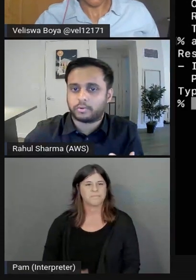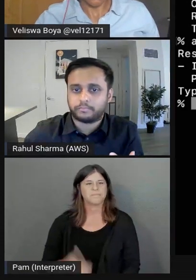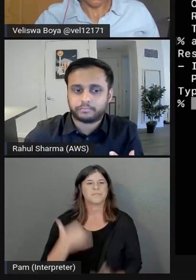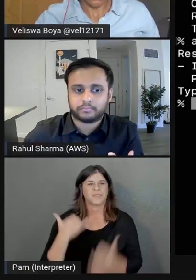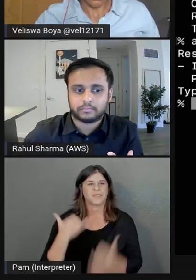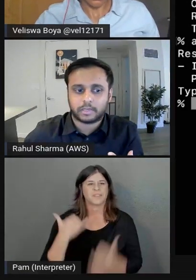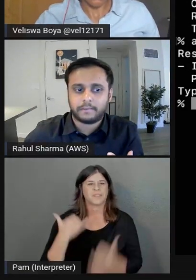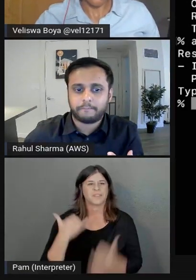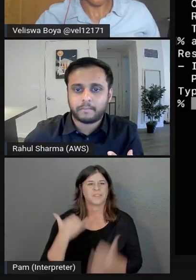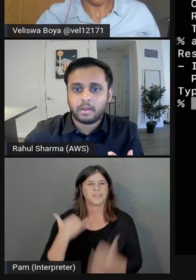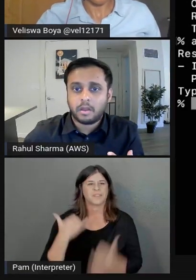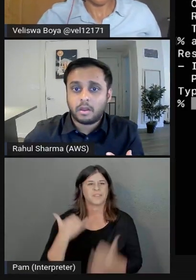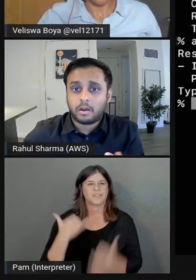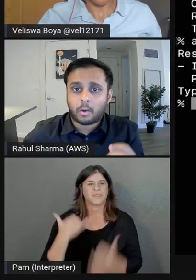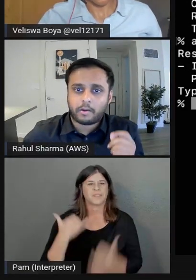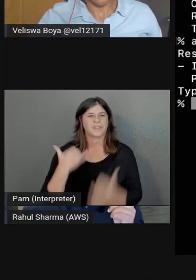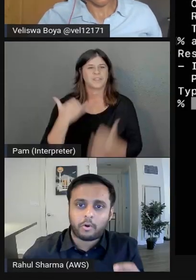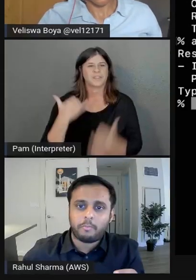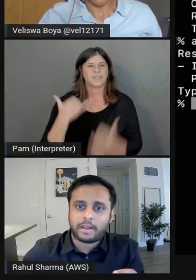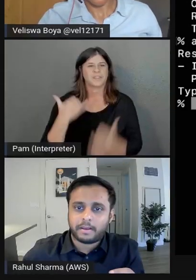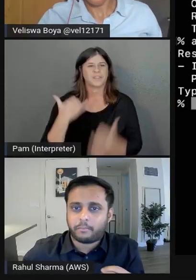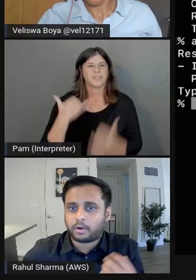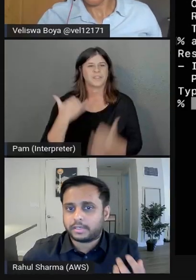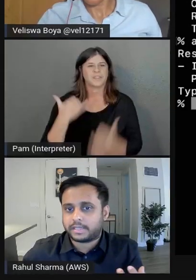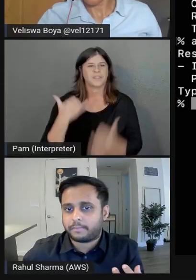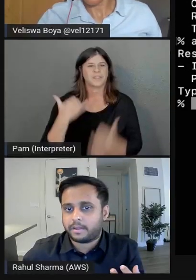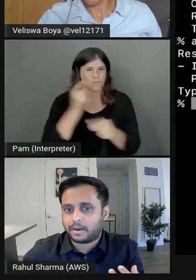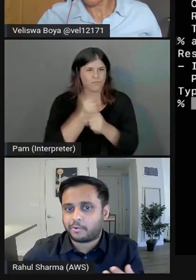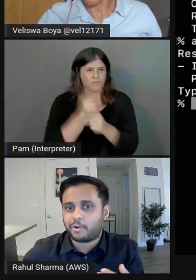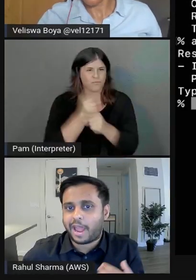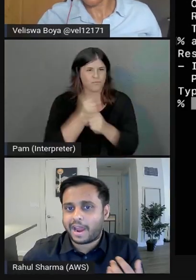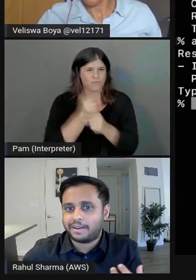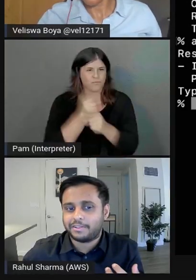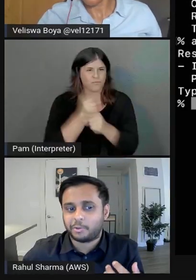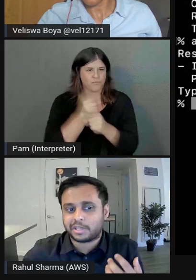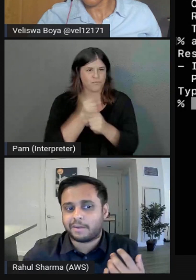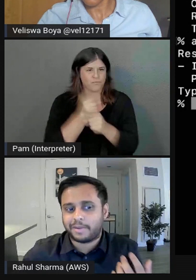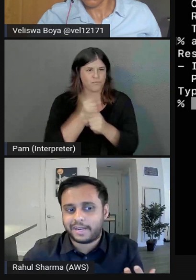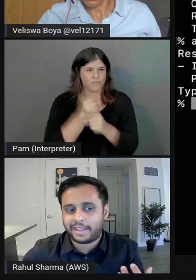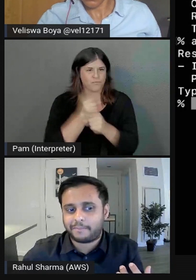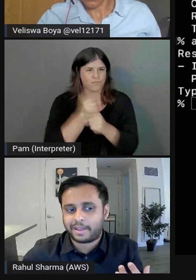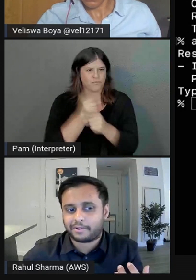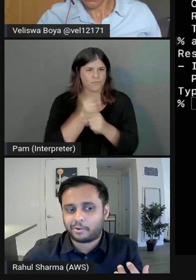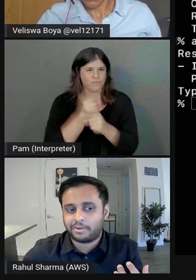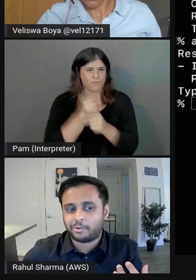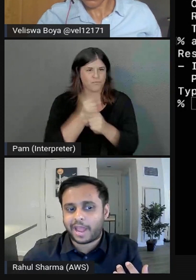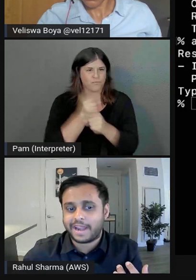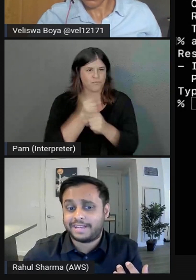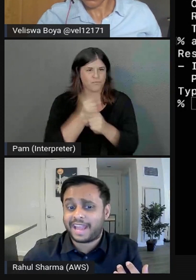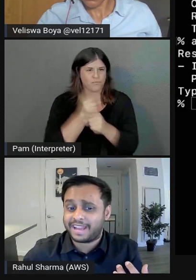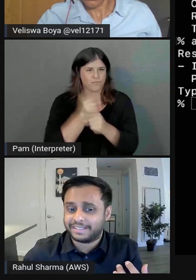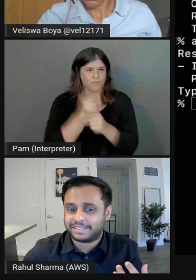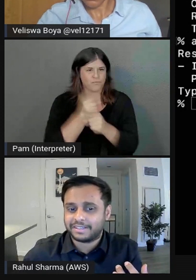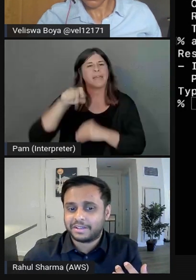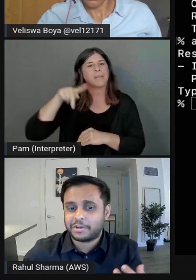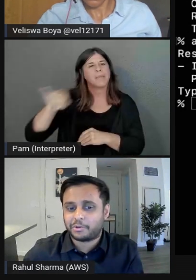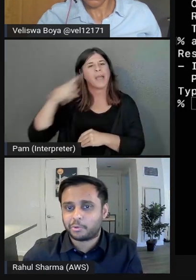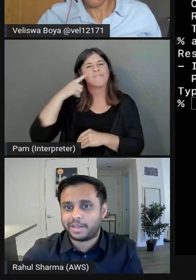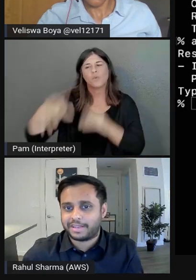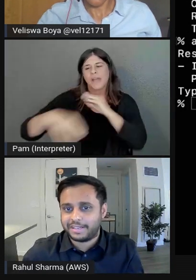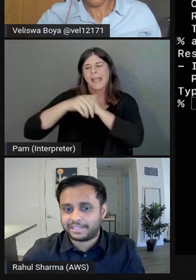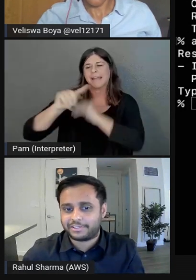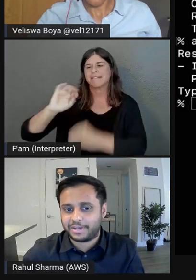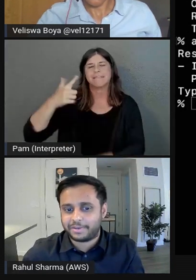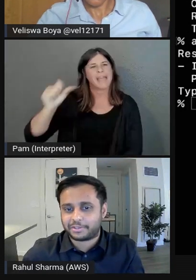output, right? Now I'm going to make an important step here. I'm going to use the update API call to add tags to